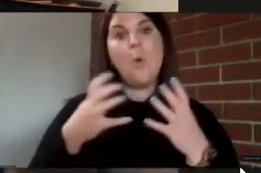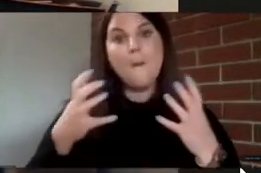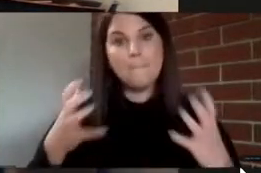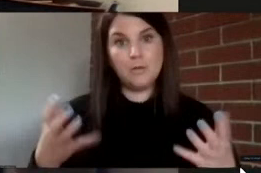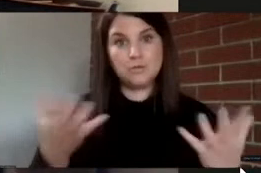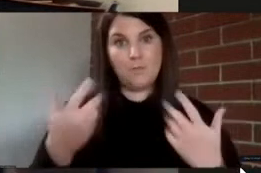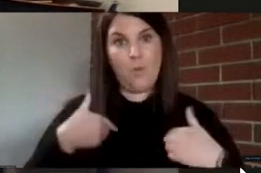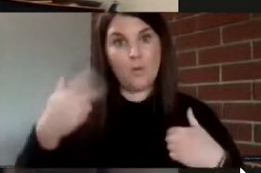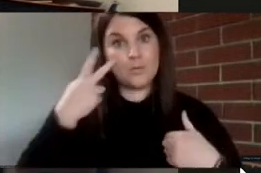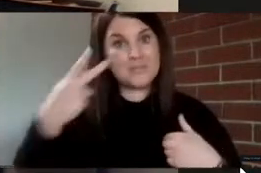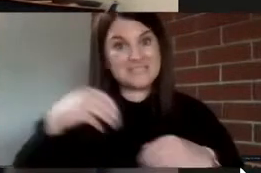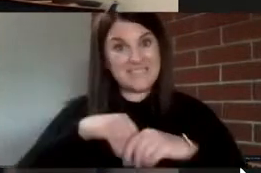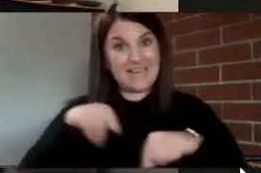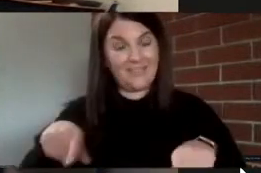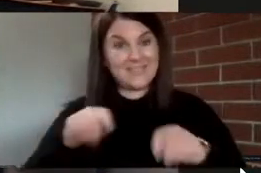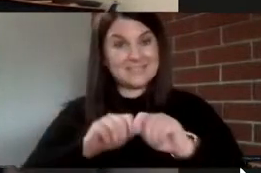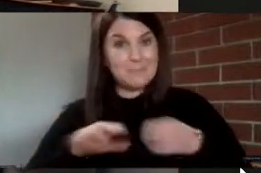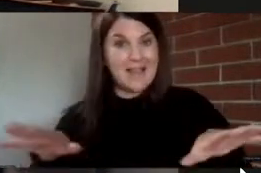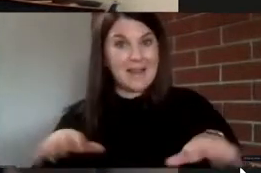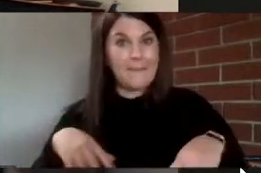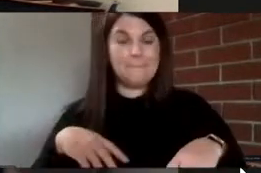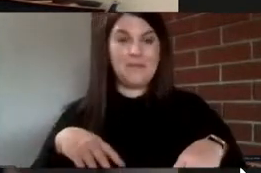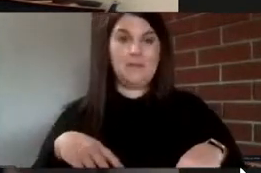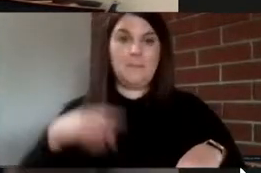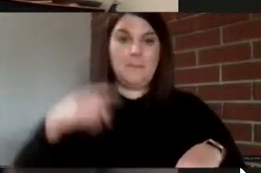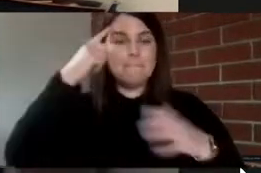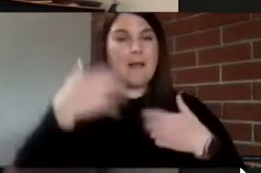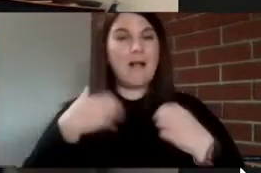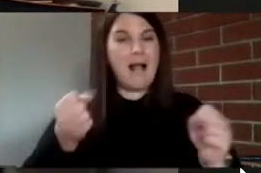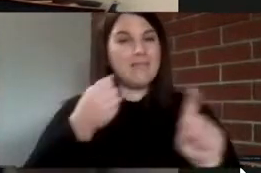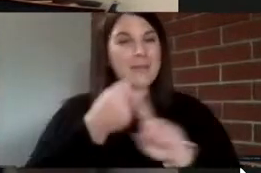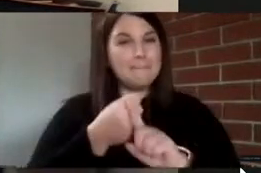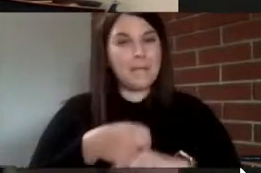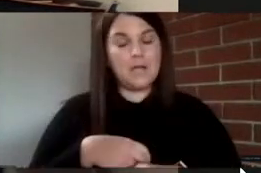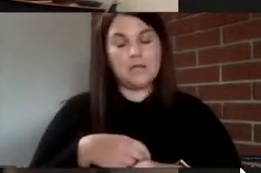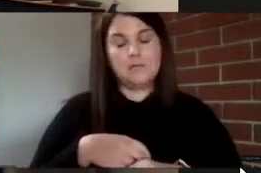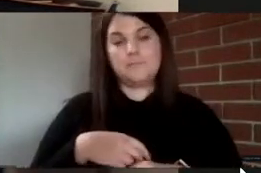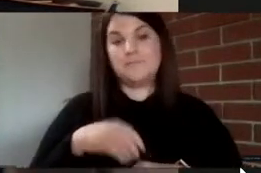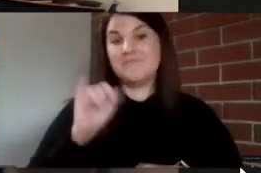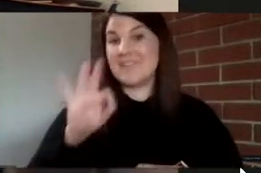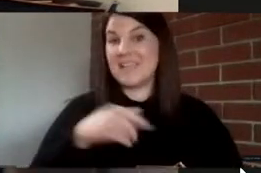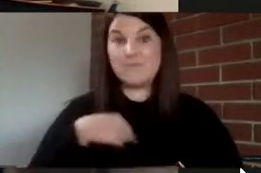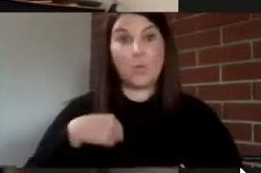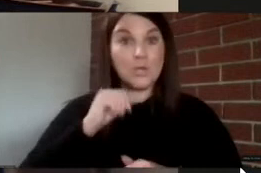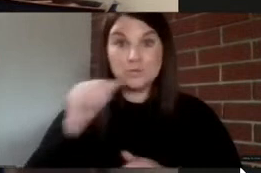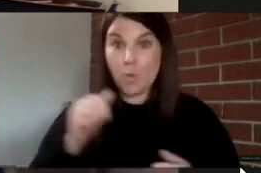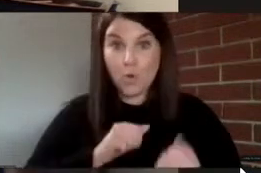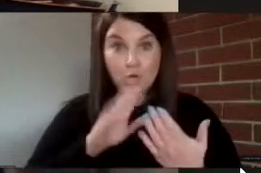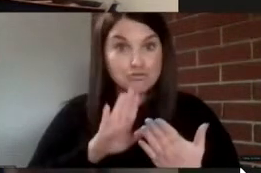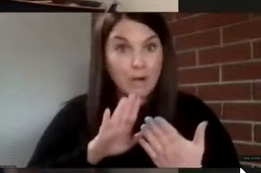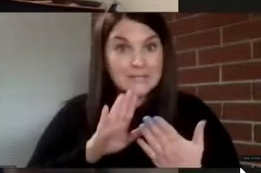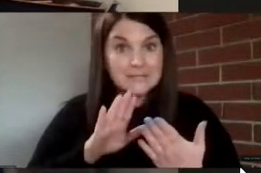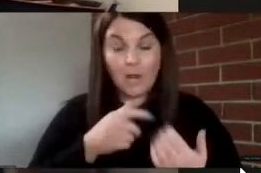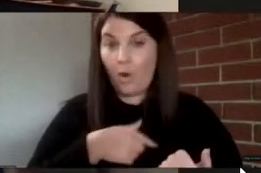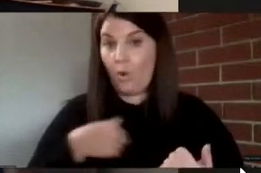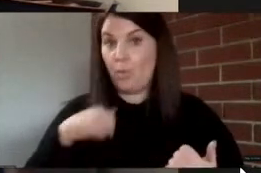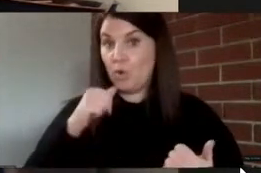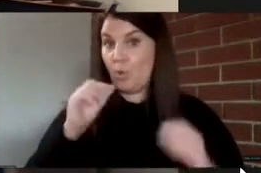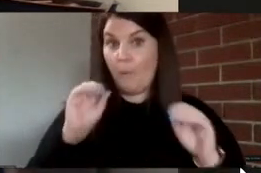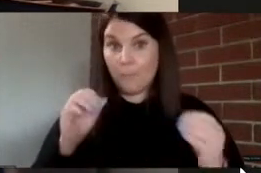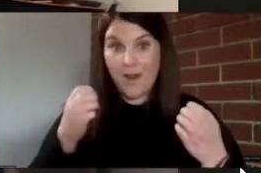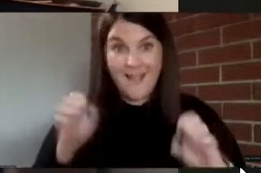the pandemic has had this mental health impact. The only thing I'll say is if we do not address it, if we do not put effort toward